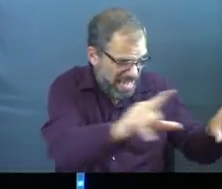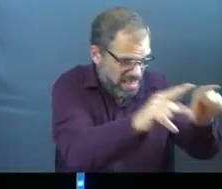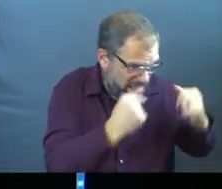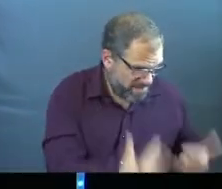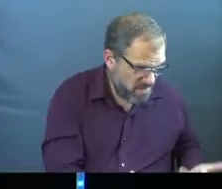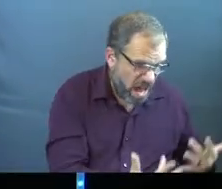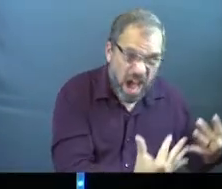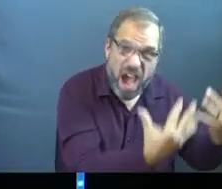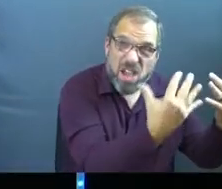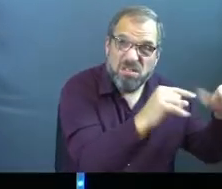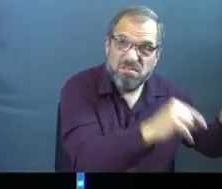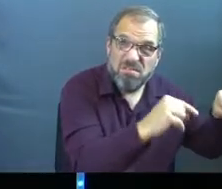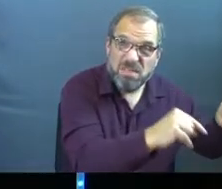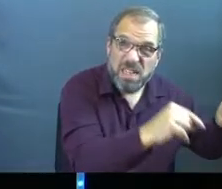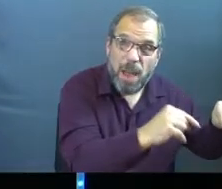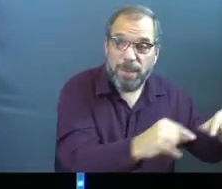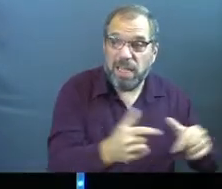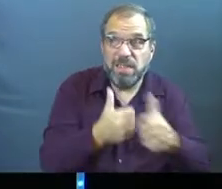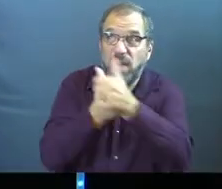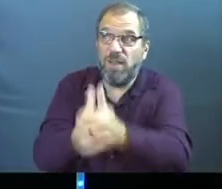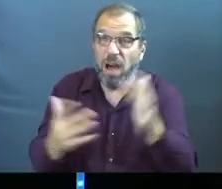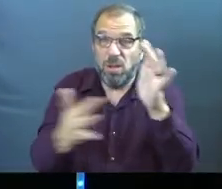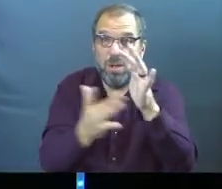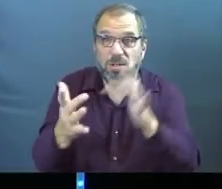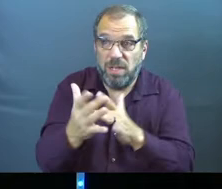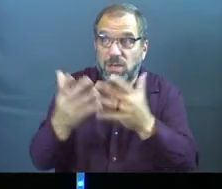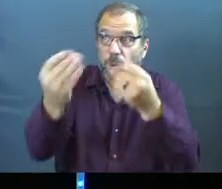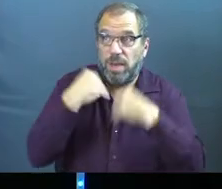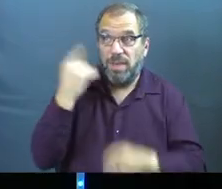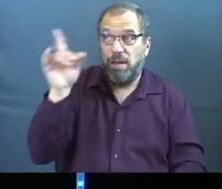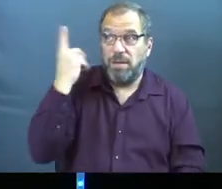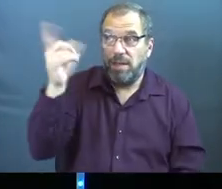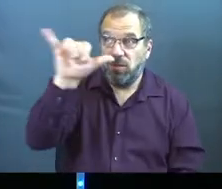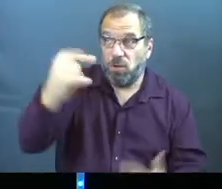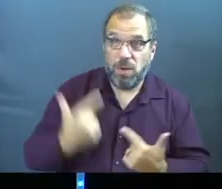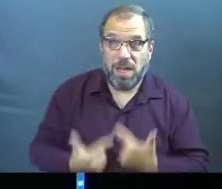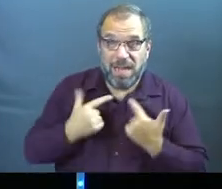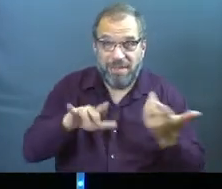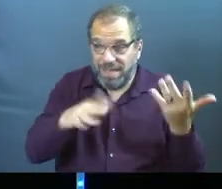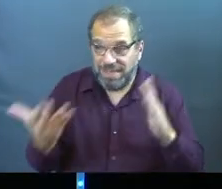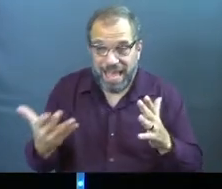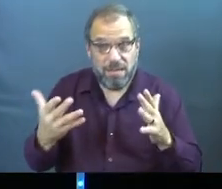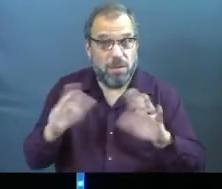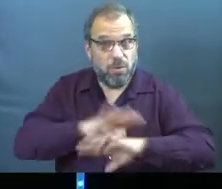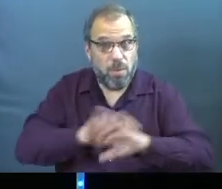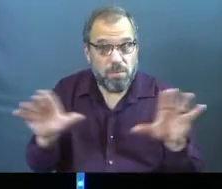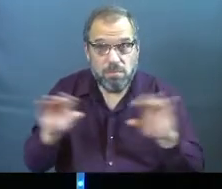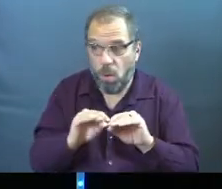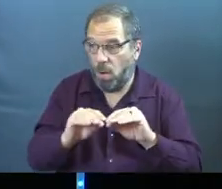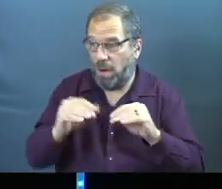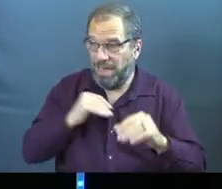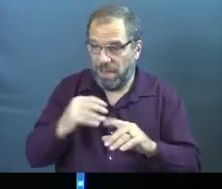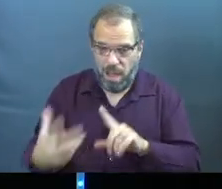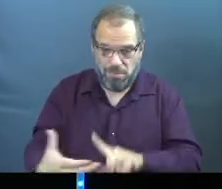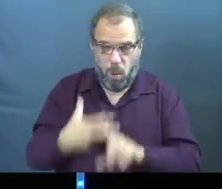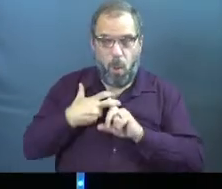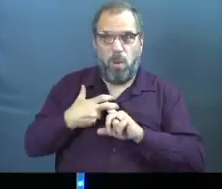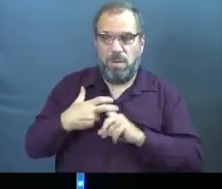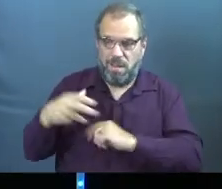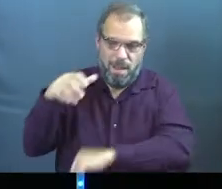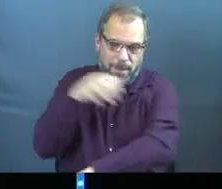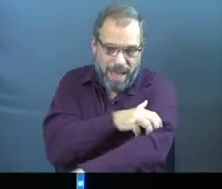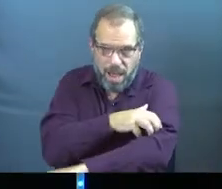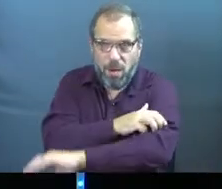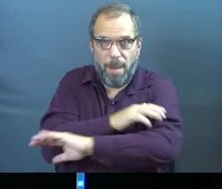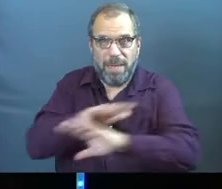the lake of fire. Because as followers of Jesus, we are given eternal life. Death is no longer a thing. It no longer has a sting. It no longer has